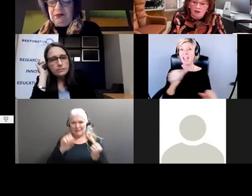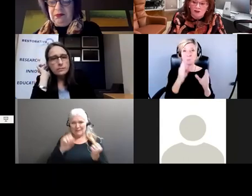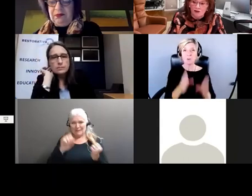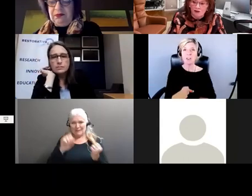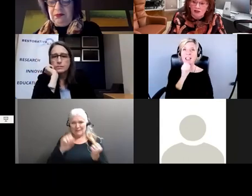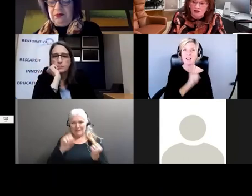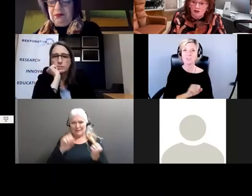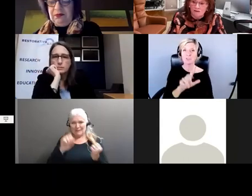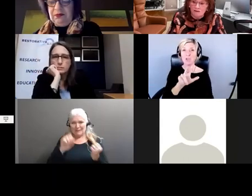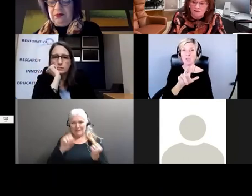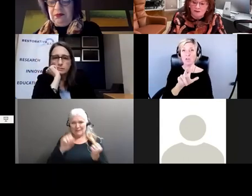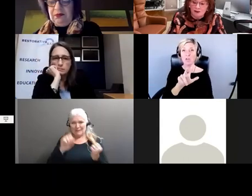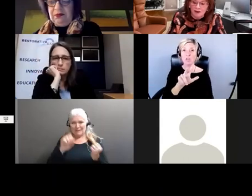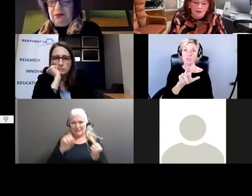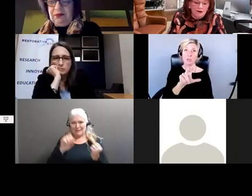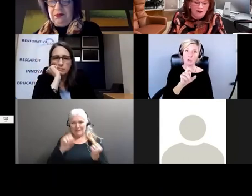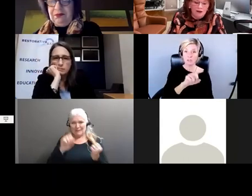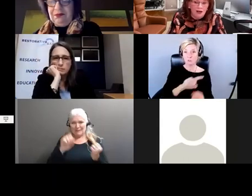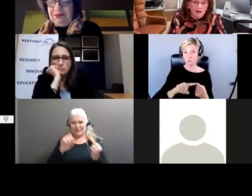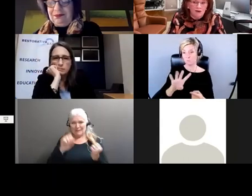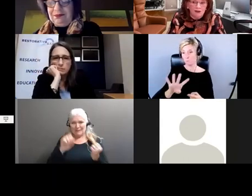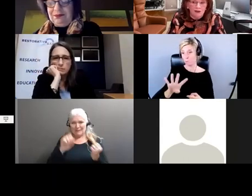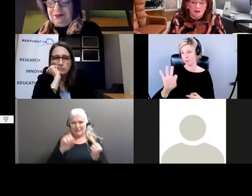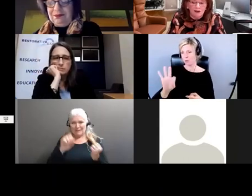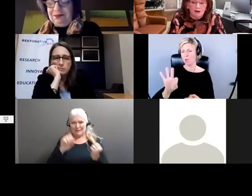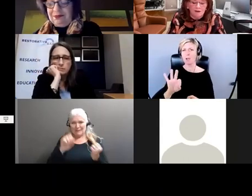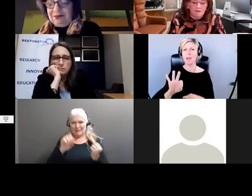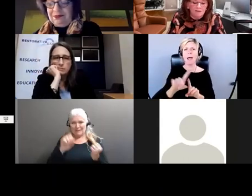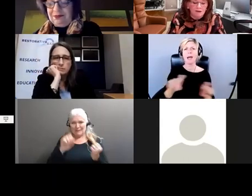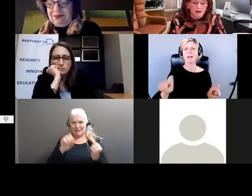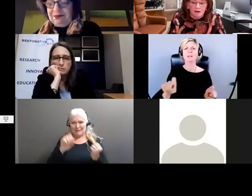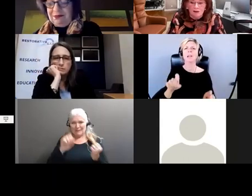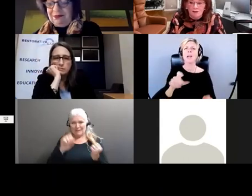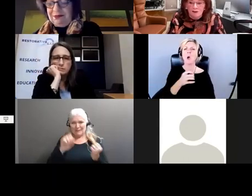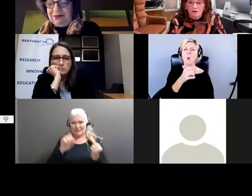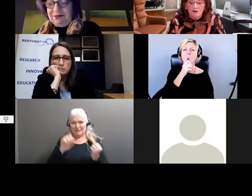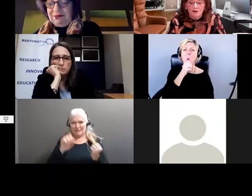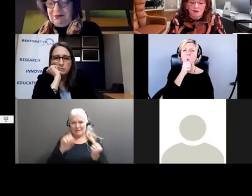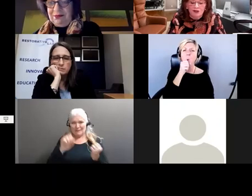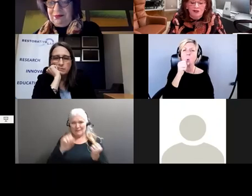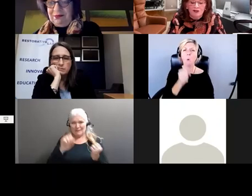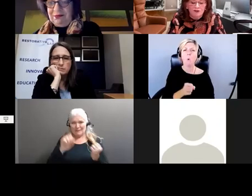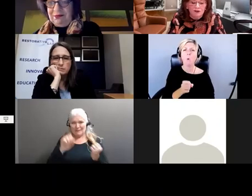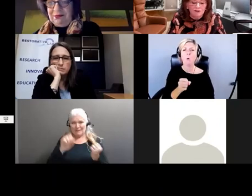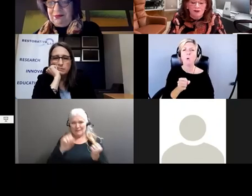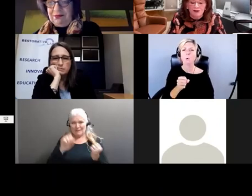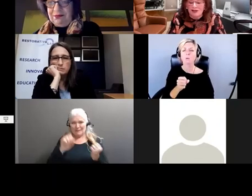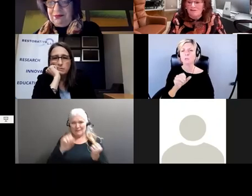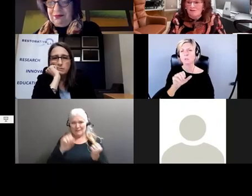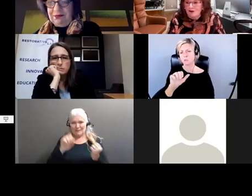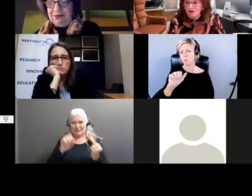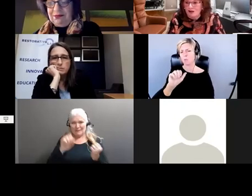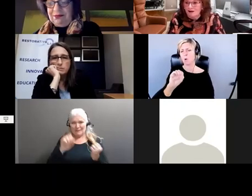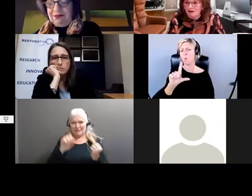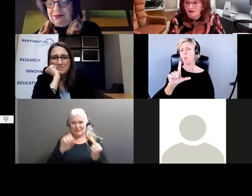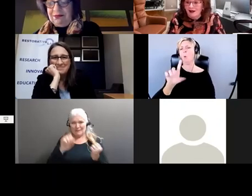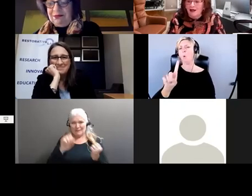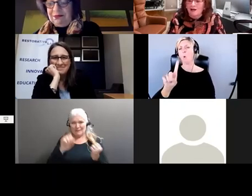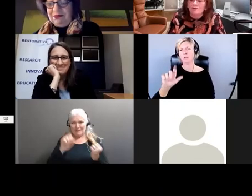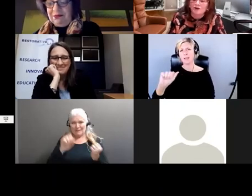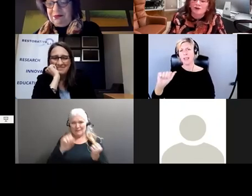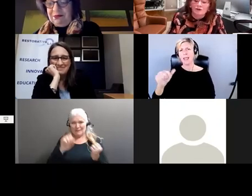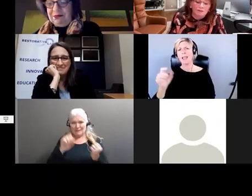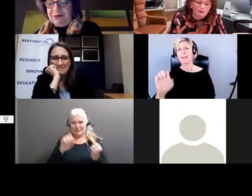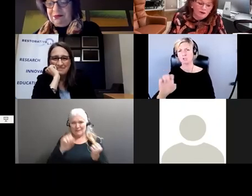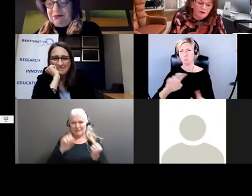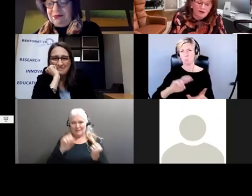old is old age? Well, actually, people who are in their 20s usually might say 40,